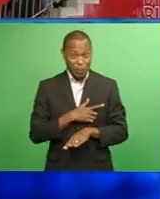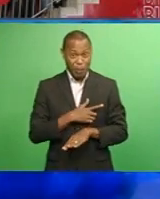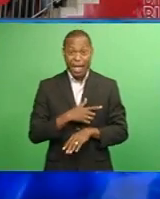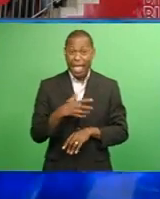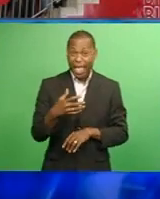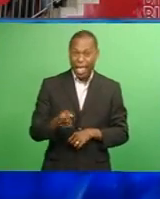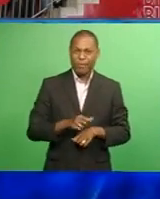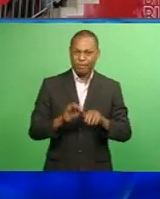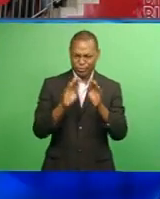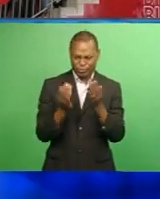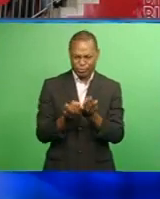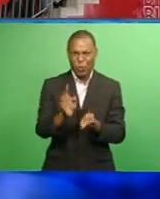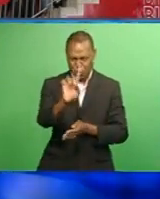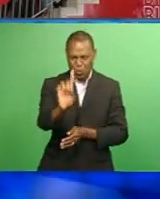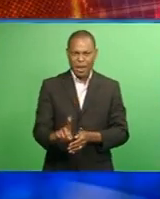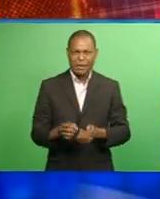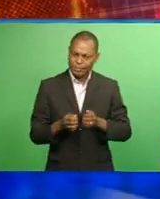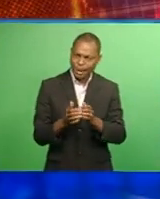globally from today.